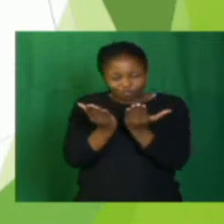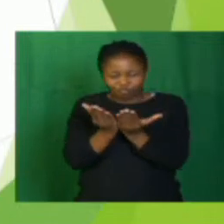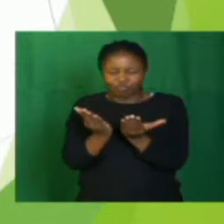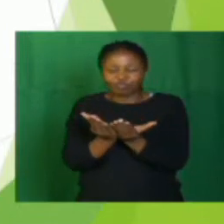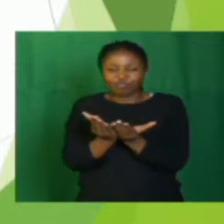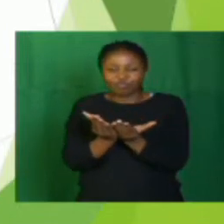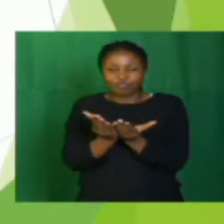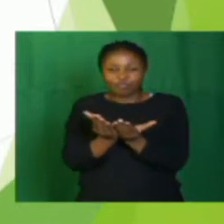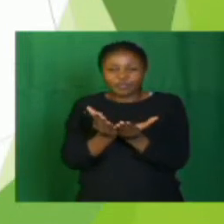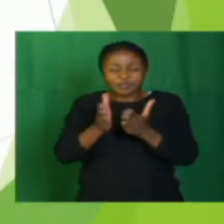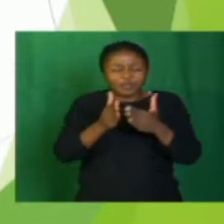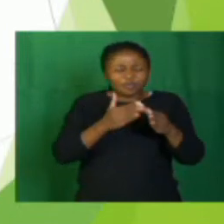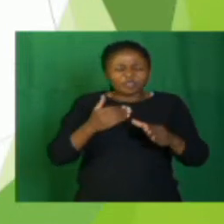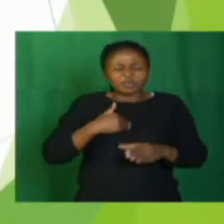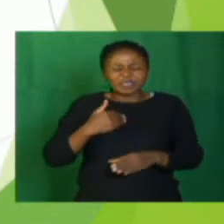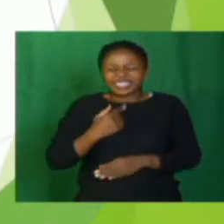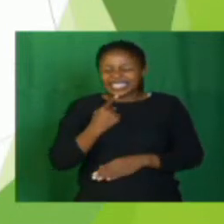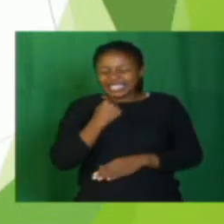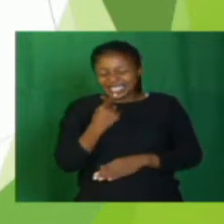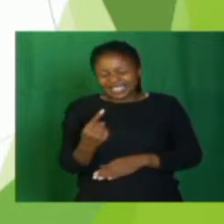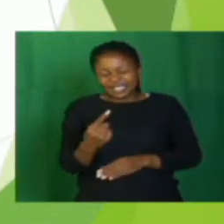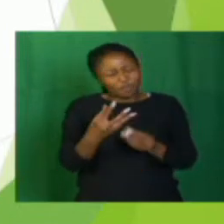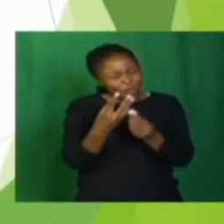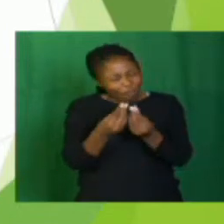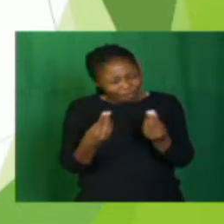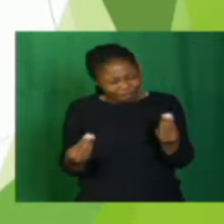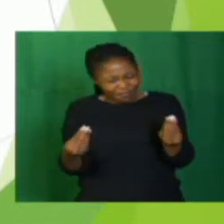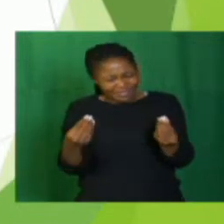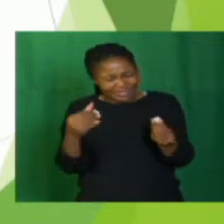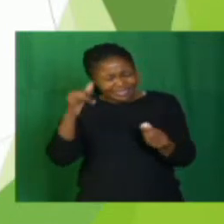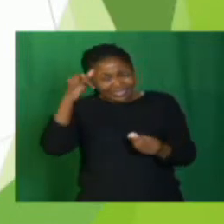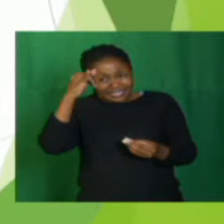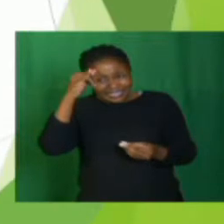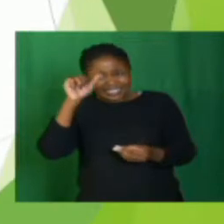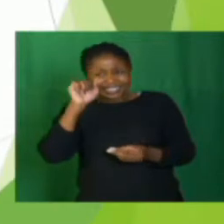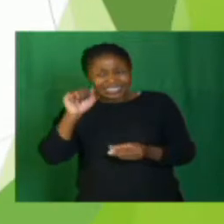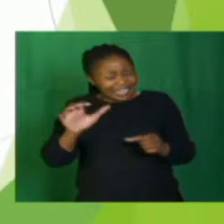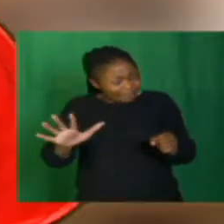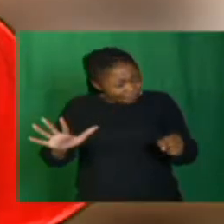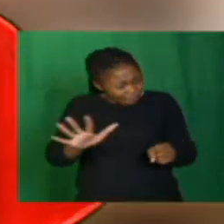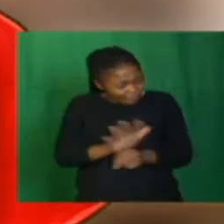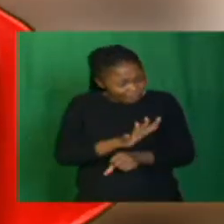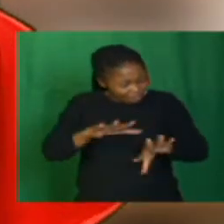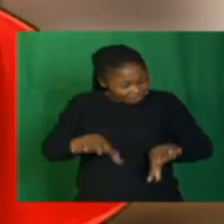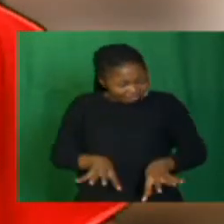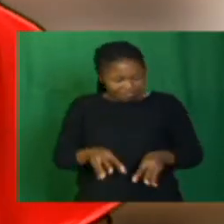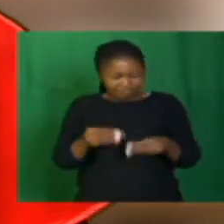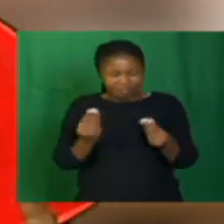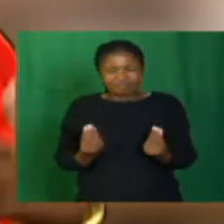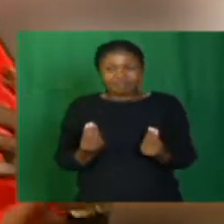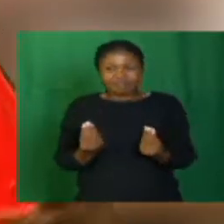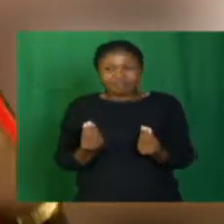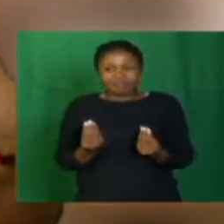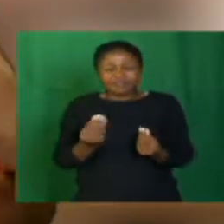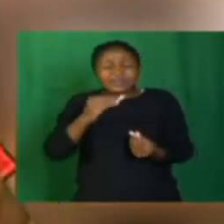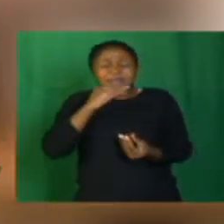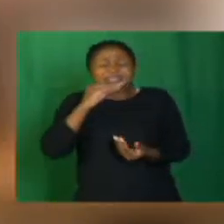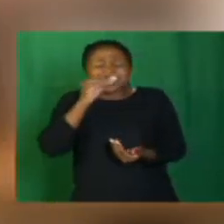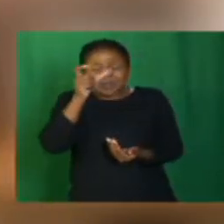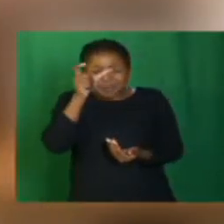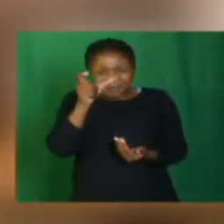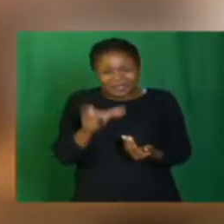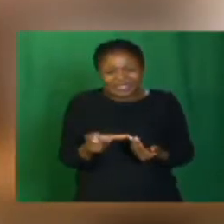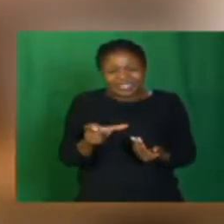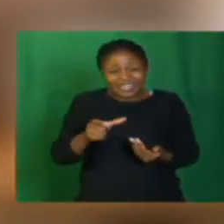child's potential to be fully realized? Anyone who's reading the discussion now wants to know, how is the